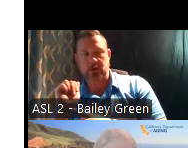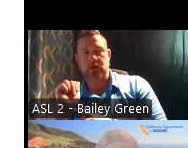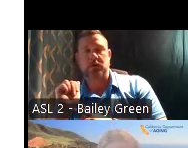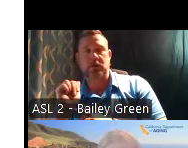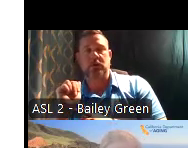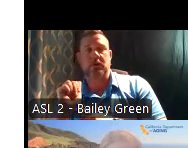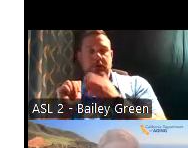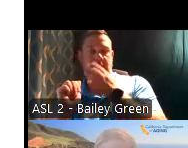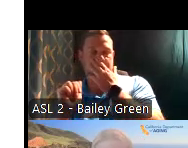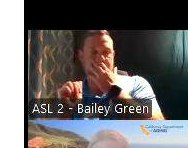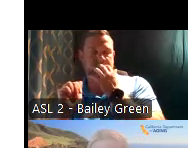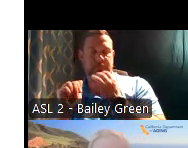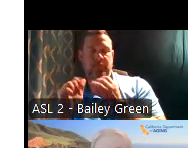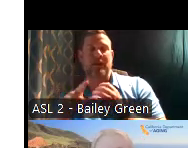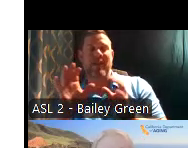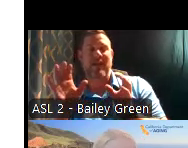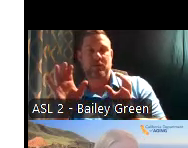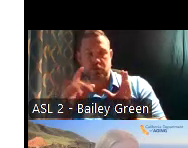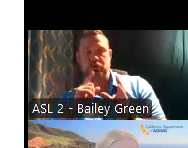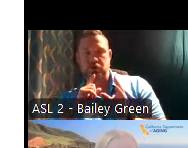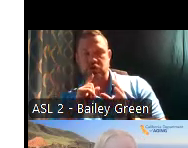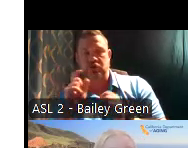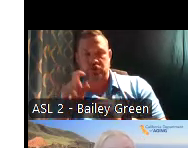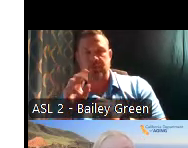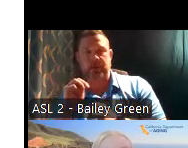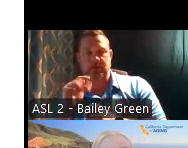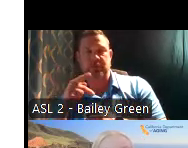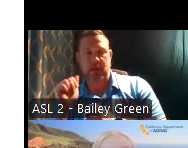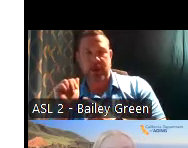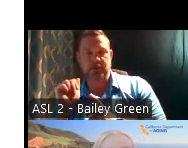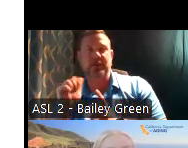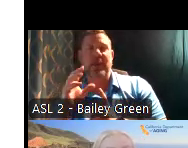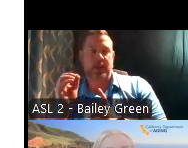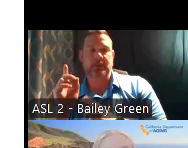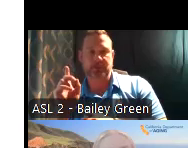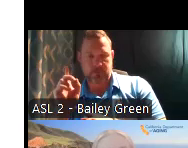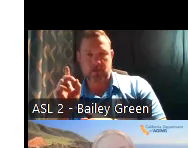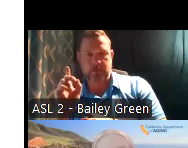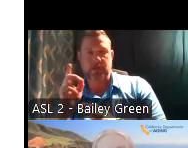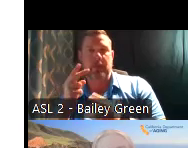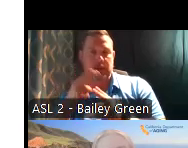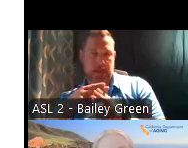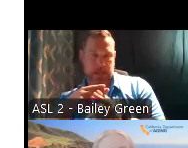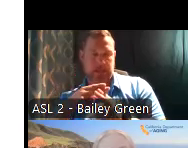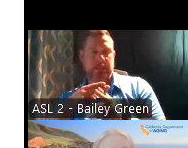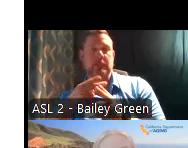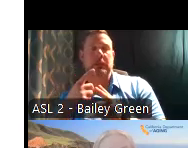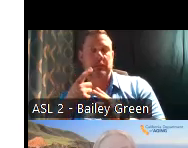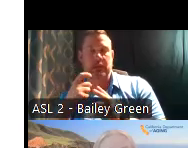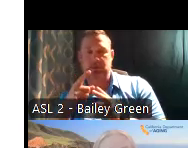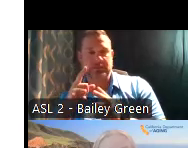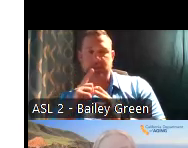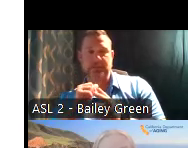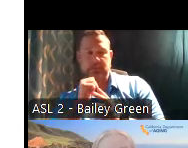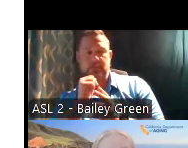master plan on aging absolutely should be the master plan on aging and disability by name because it is totally